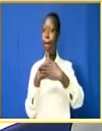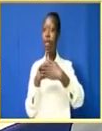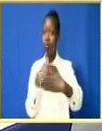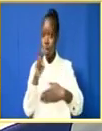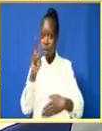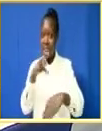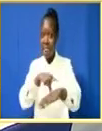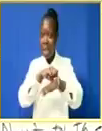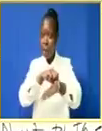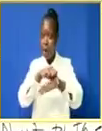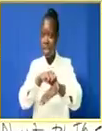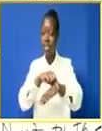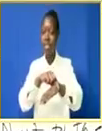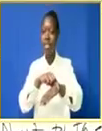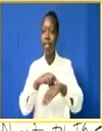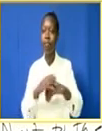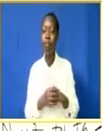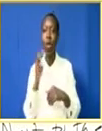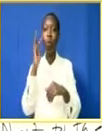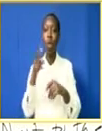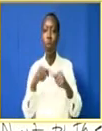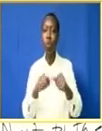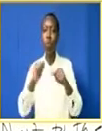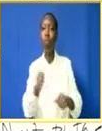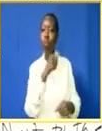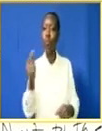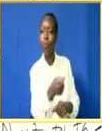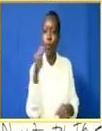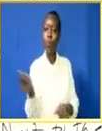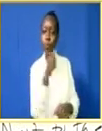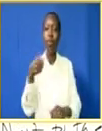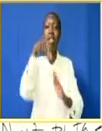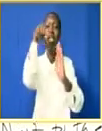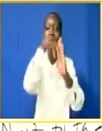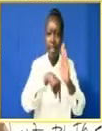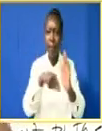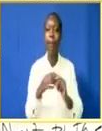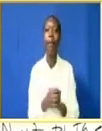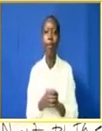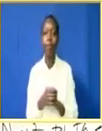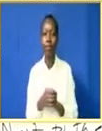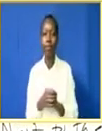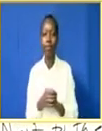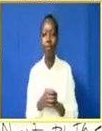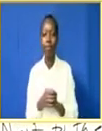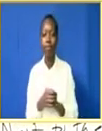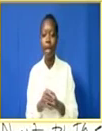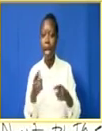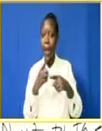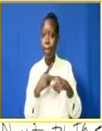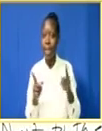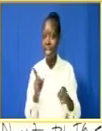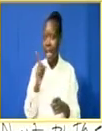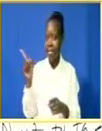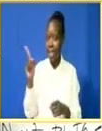the dinosaurs, you're going to go. Yeah, deeper, really and deeper and deeper. But it's sheet erosion. Almost to the core. Mm-hmm. But that is